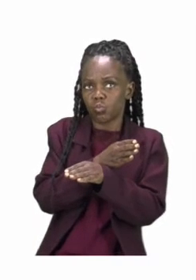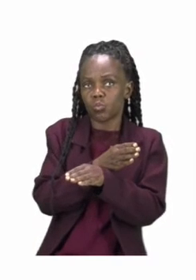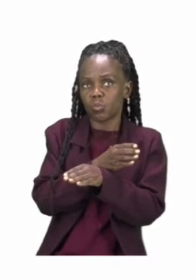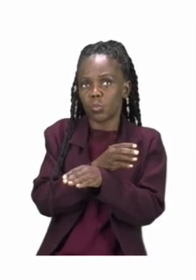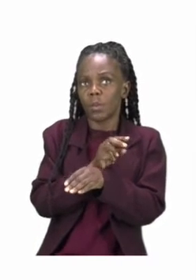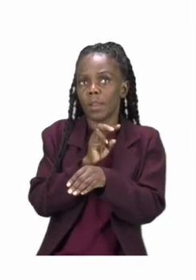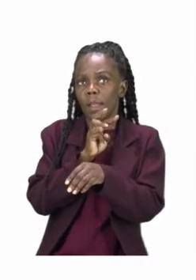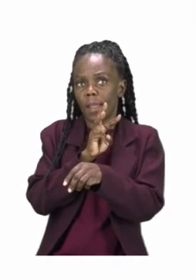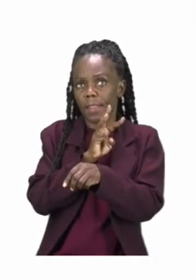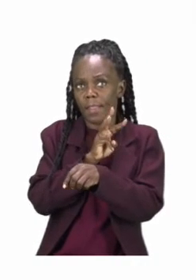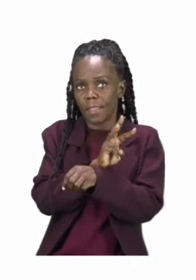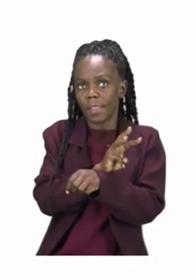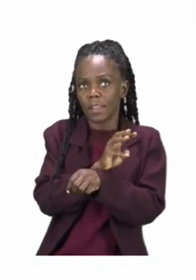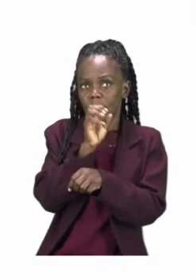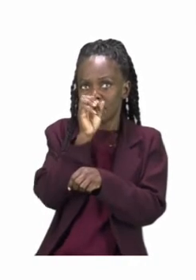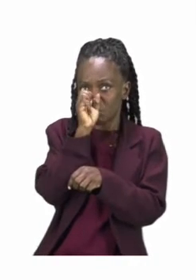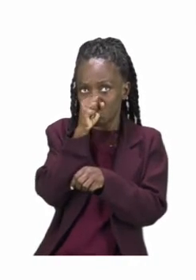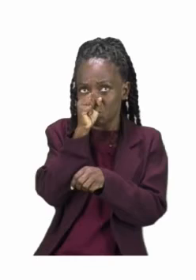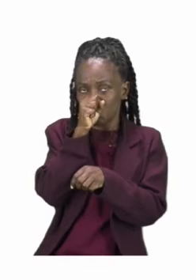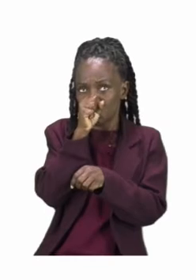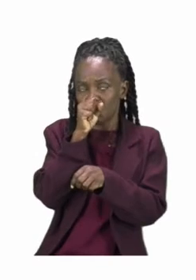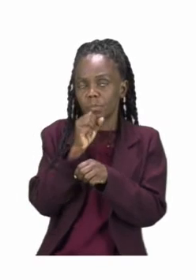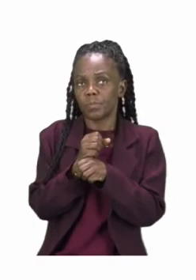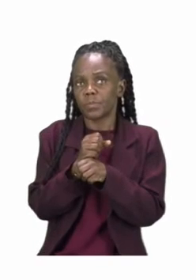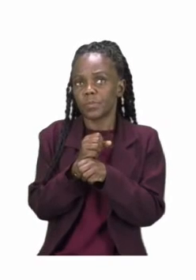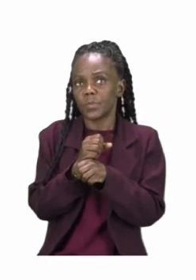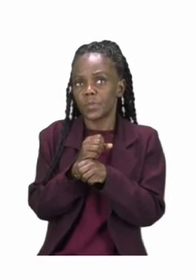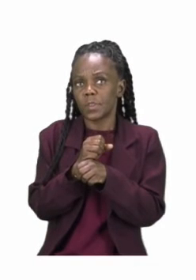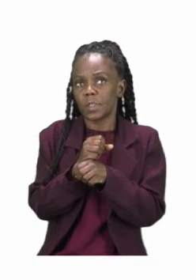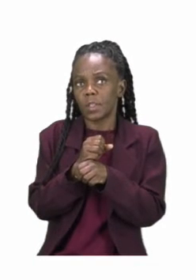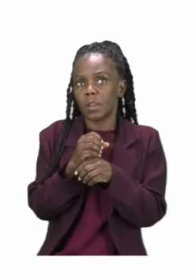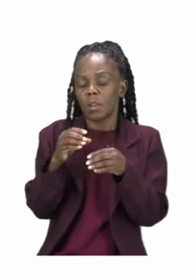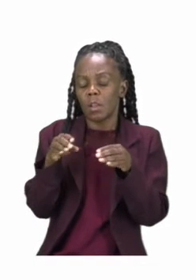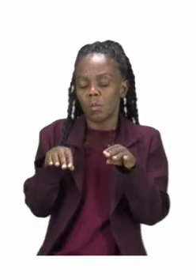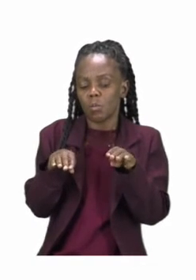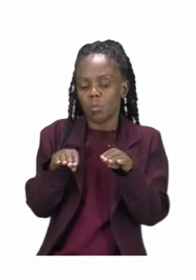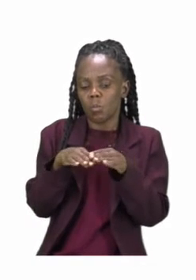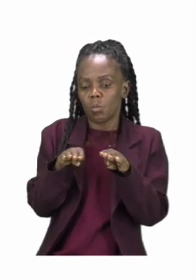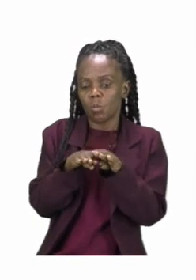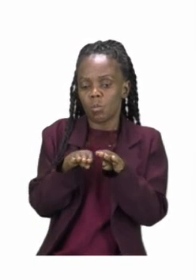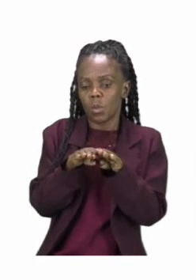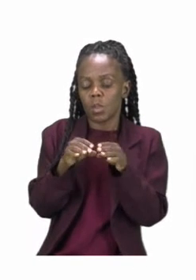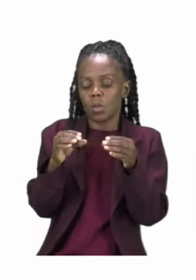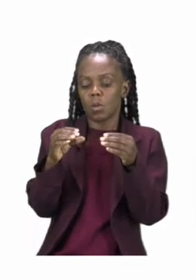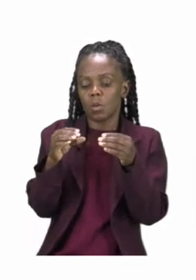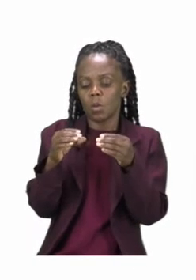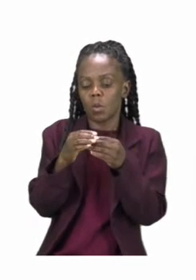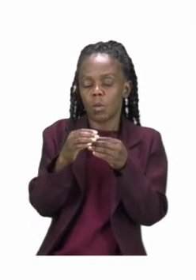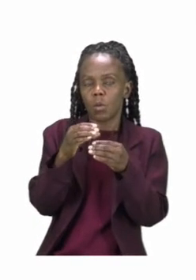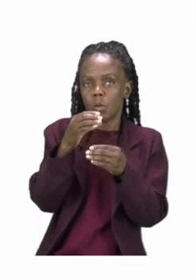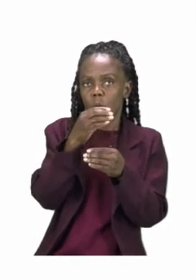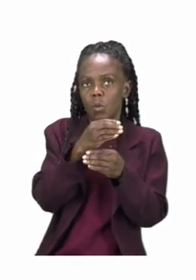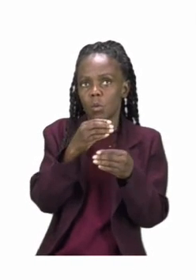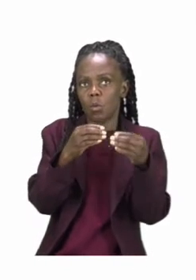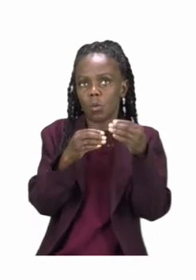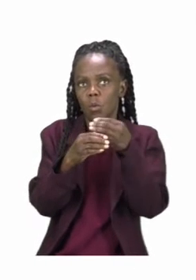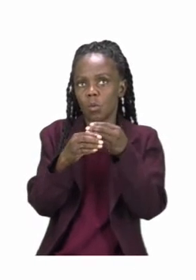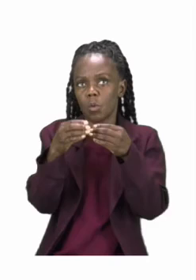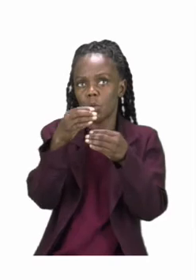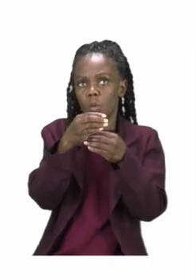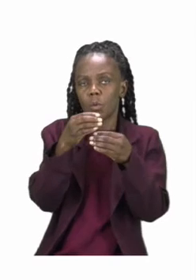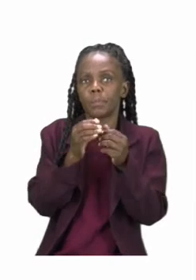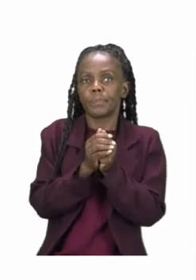house to be made out of bricks. So the 3 little pigs got